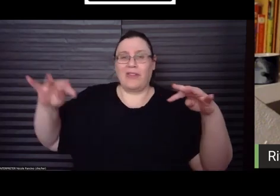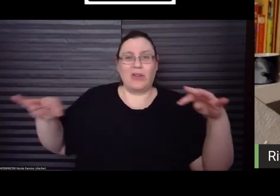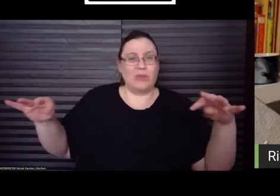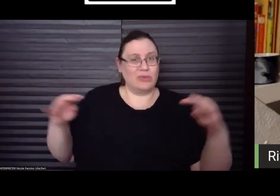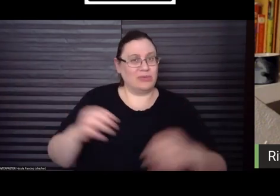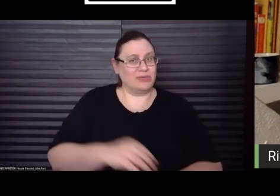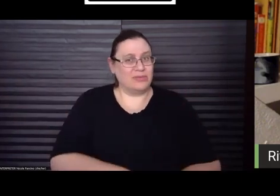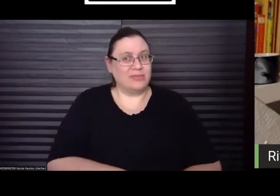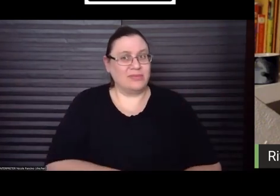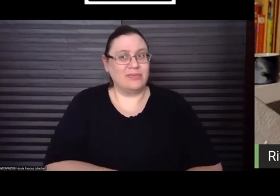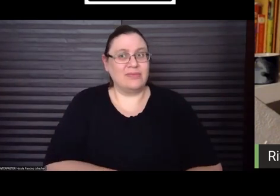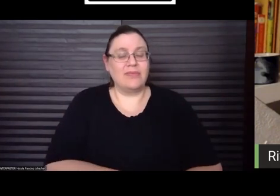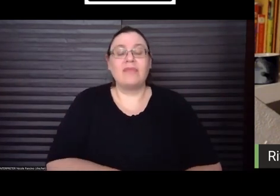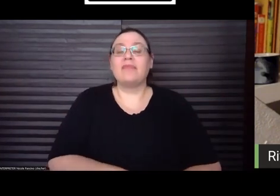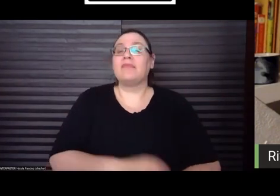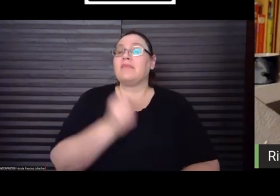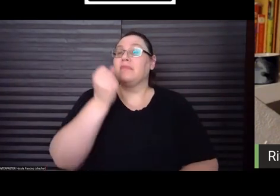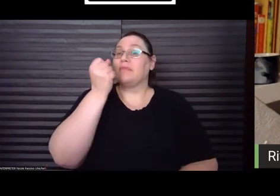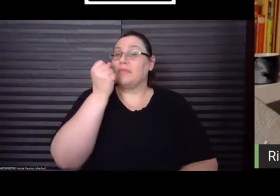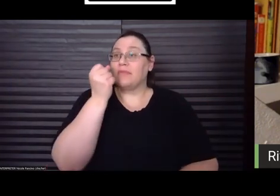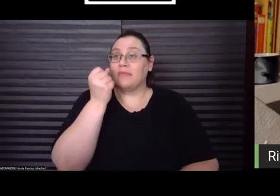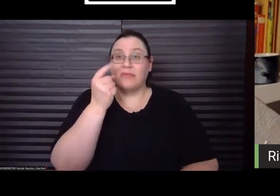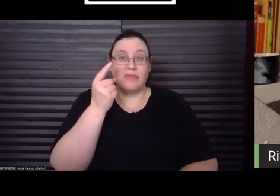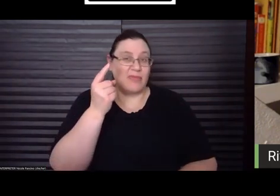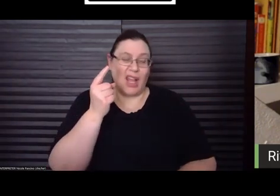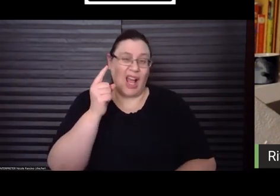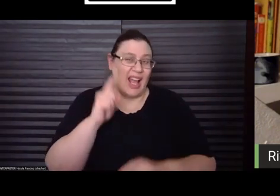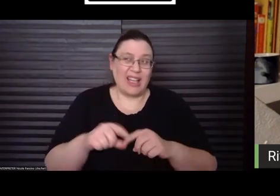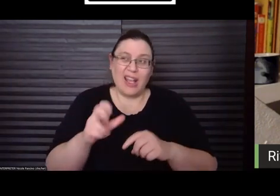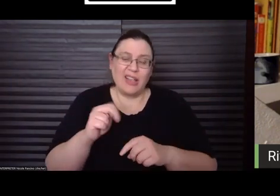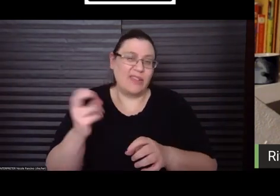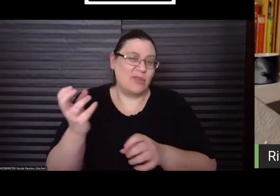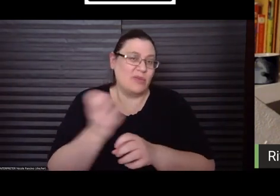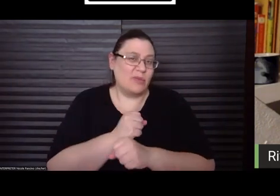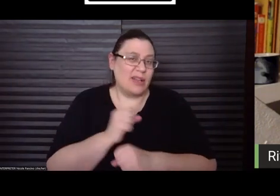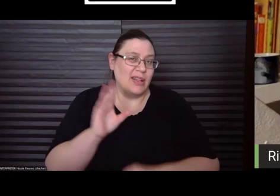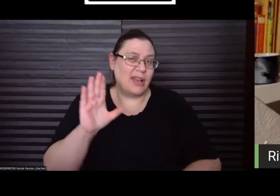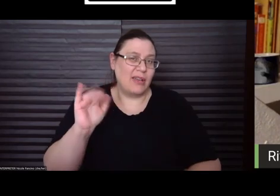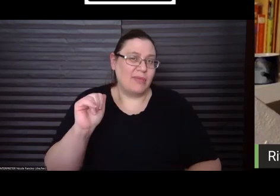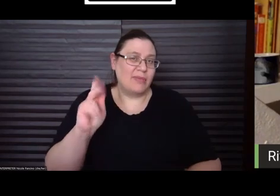will. As you know, I can't even win it back, Gammon.